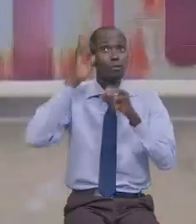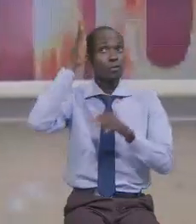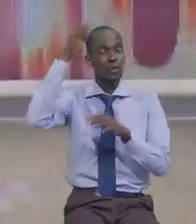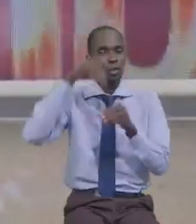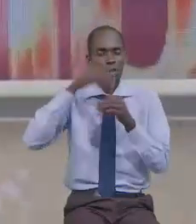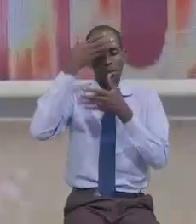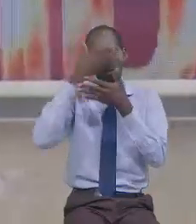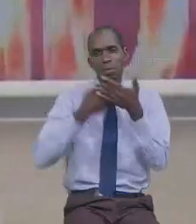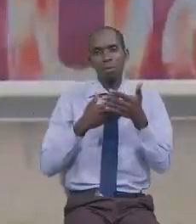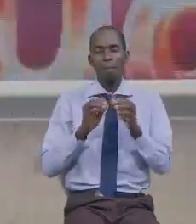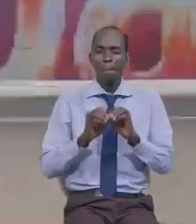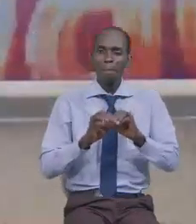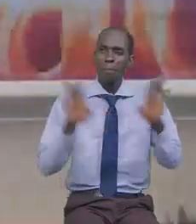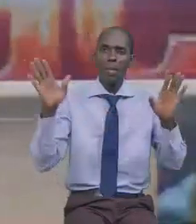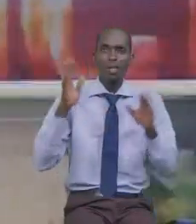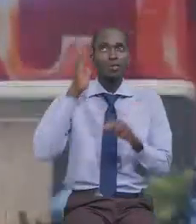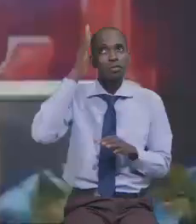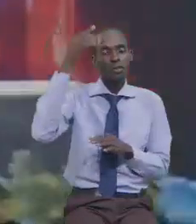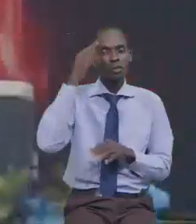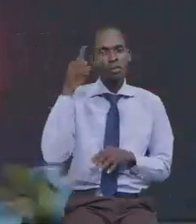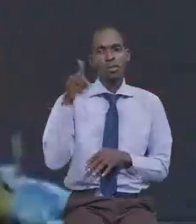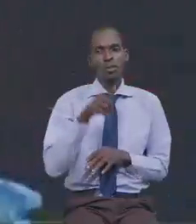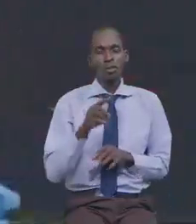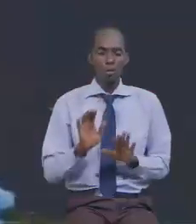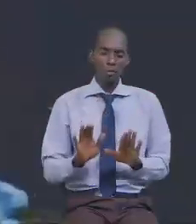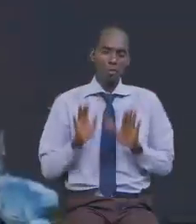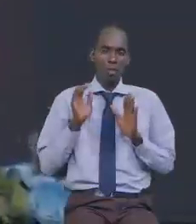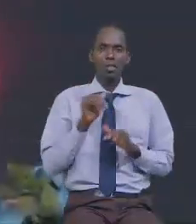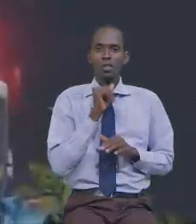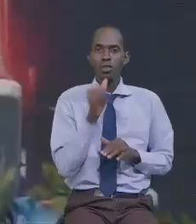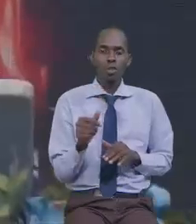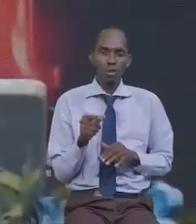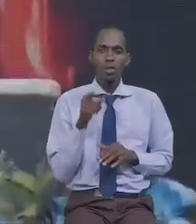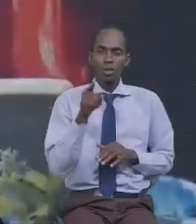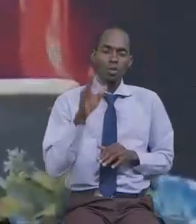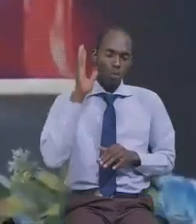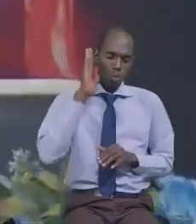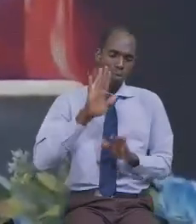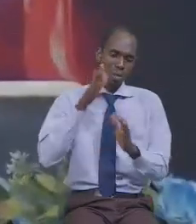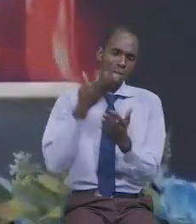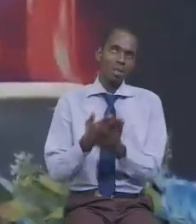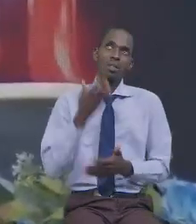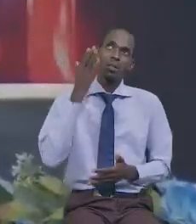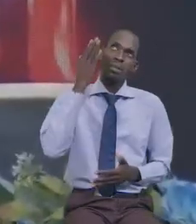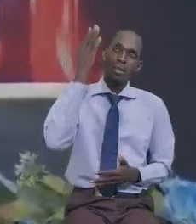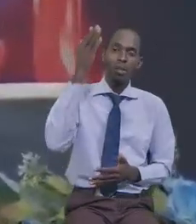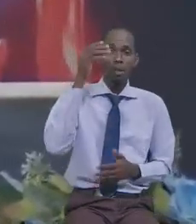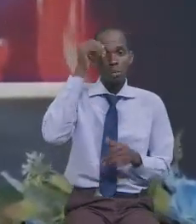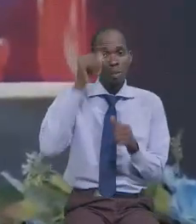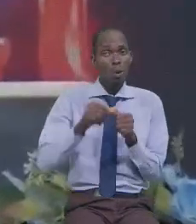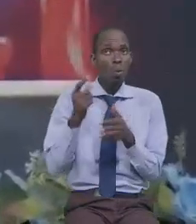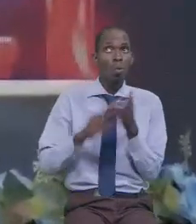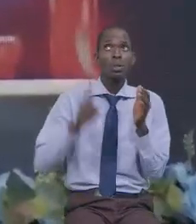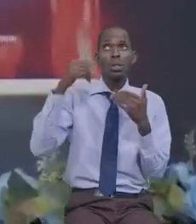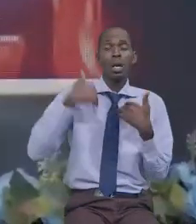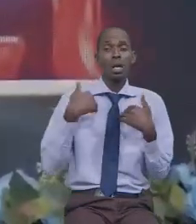you. Fear not, you will get there. Remember what he's done for you. He's provided salvation for you, and